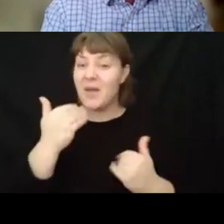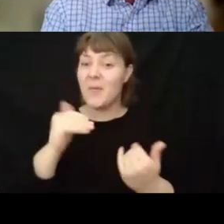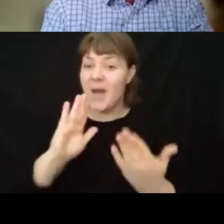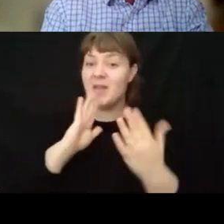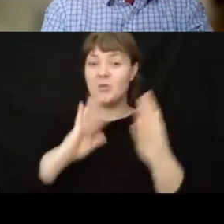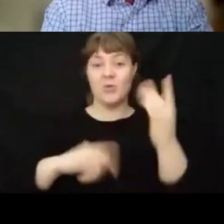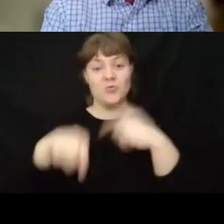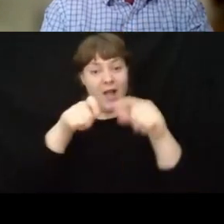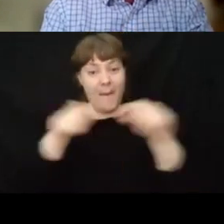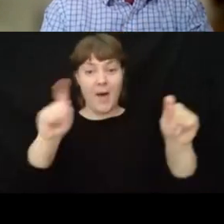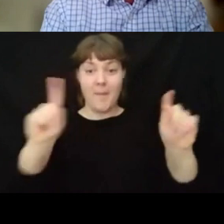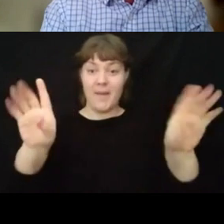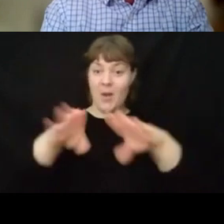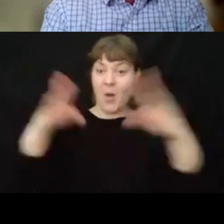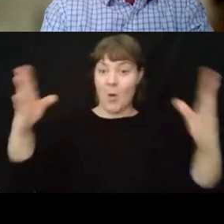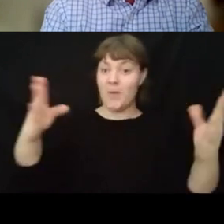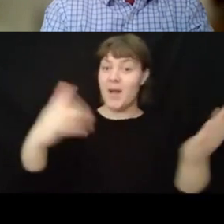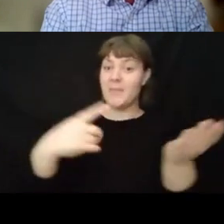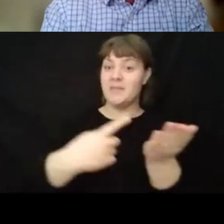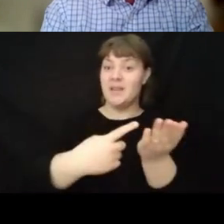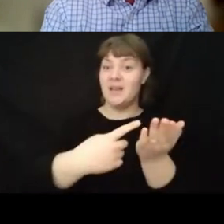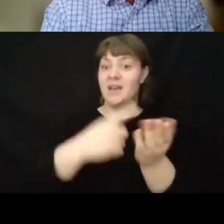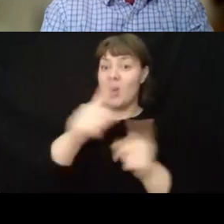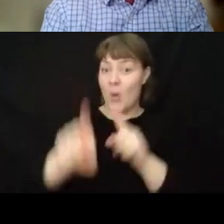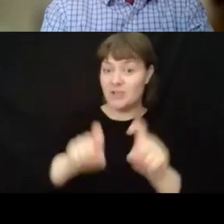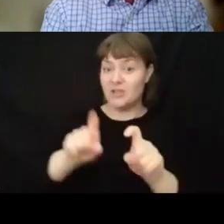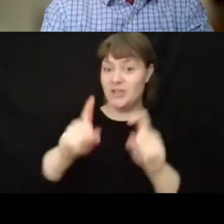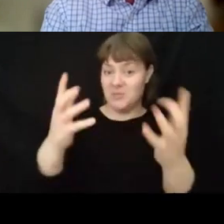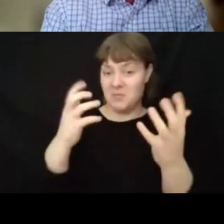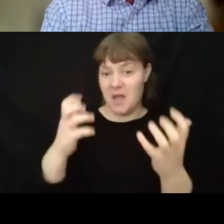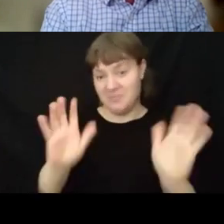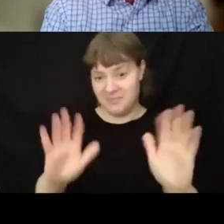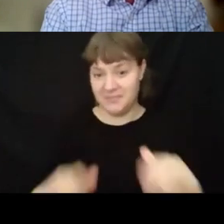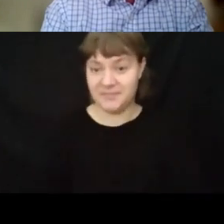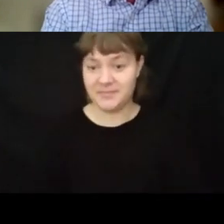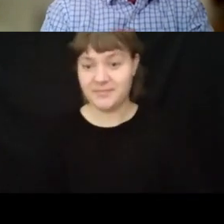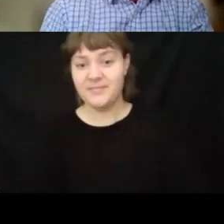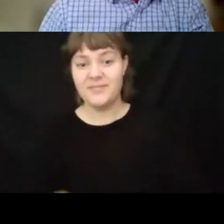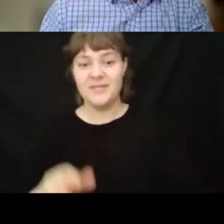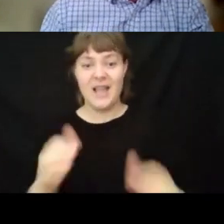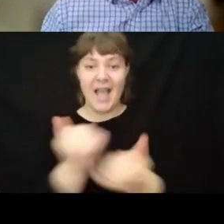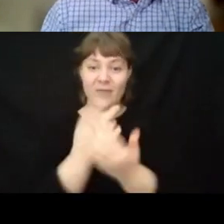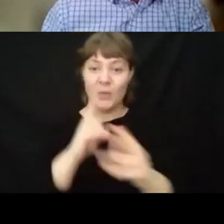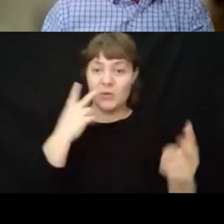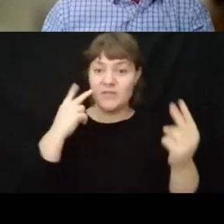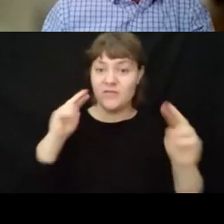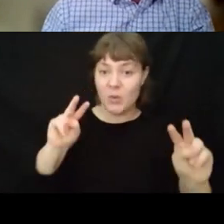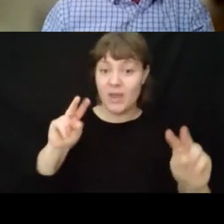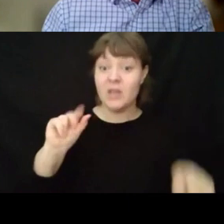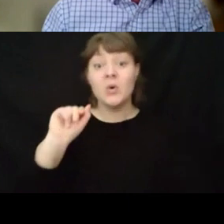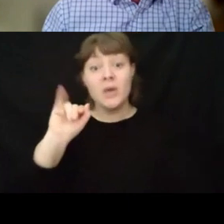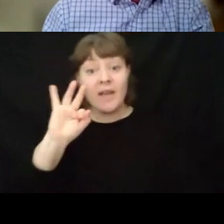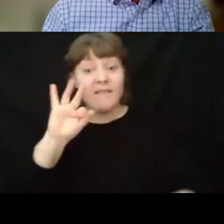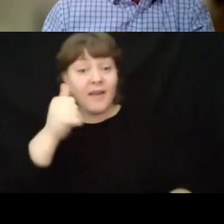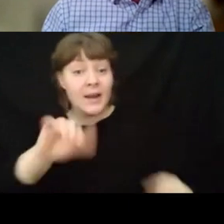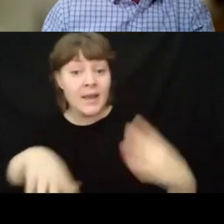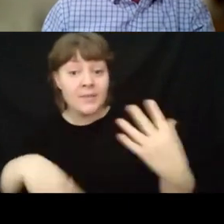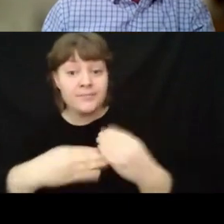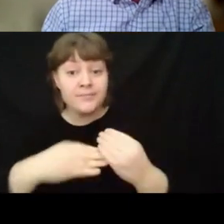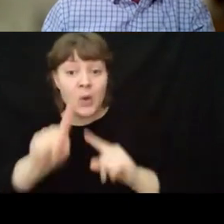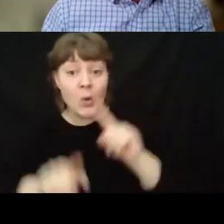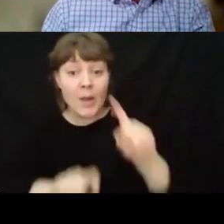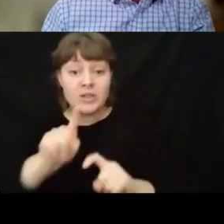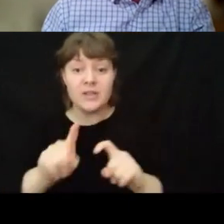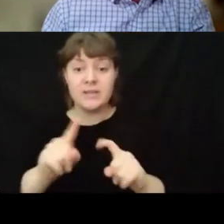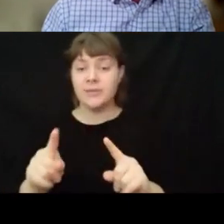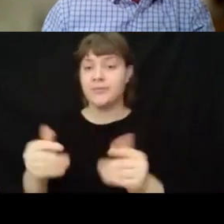open it up. I want to make sure that we have enough time to be able to get to all of the questions from everyone that's viewing. So if you do have additional questions, please make sure to